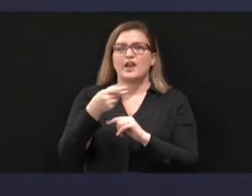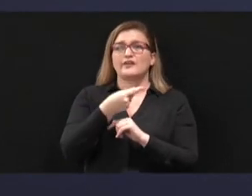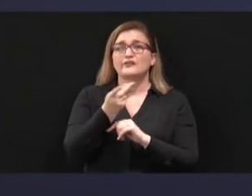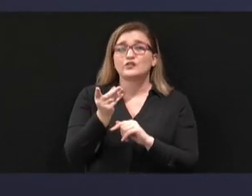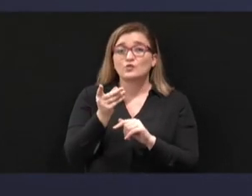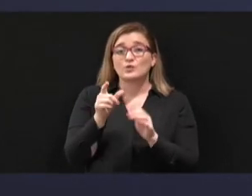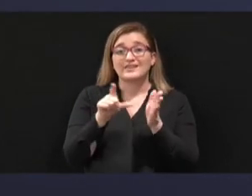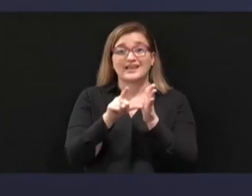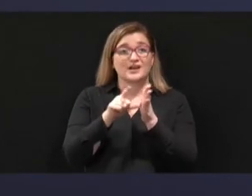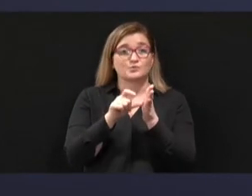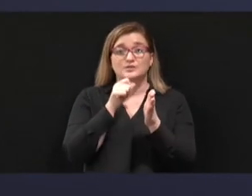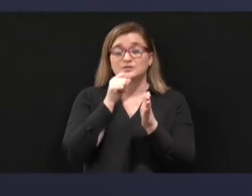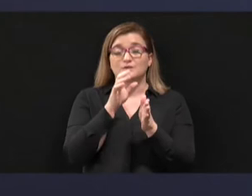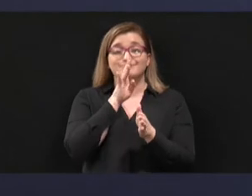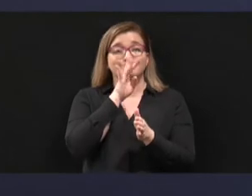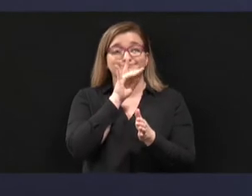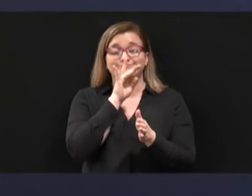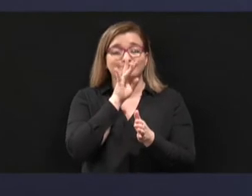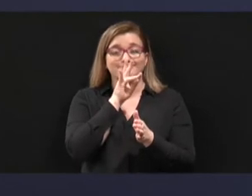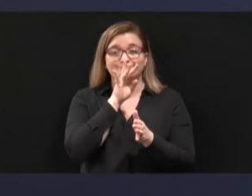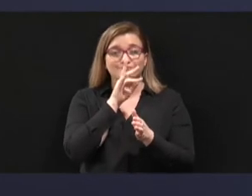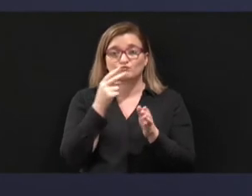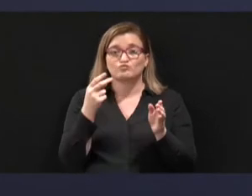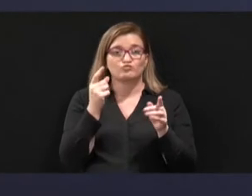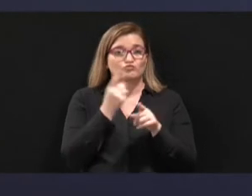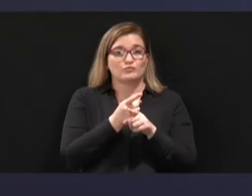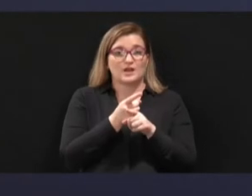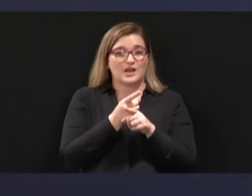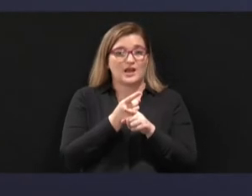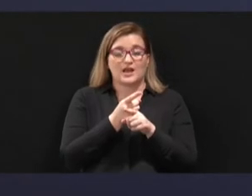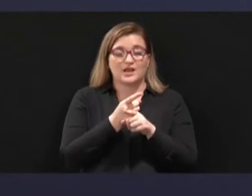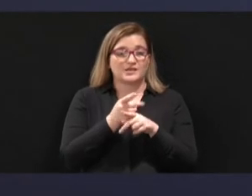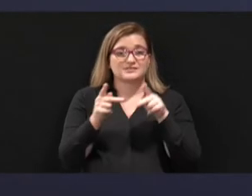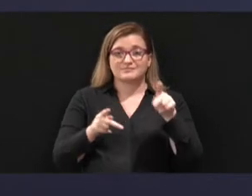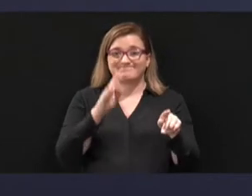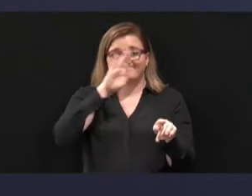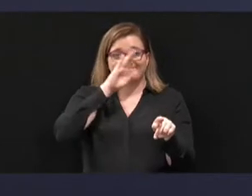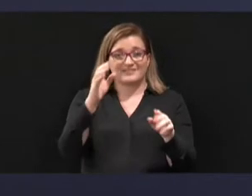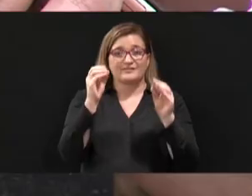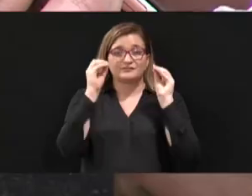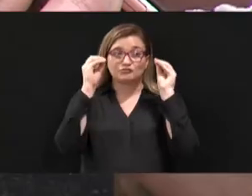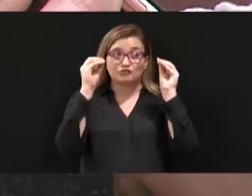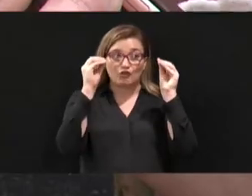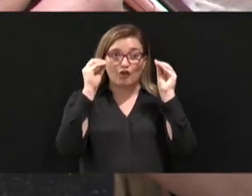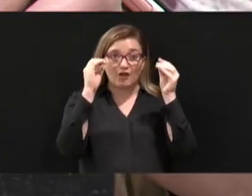correctly. So let's go. Can you all see this or not?